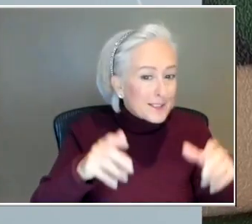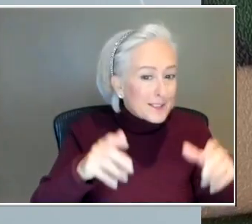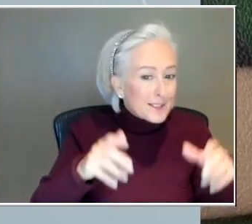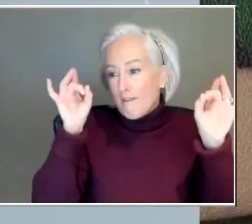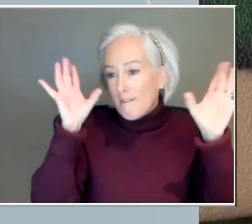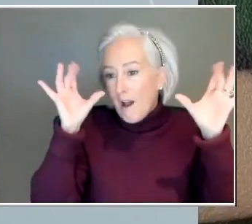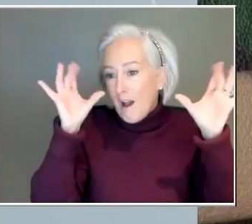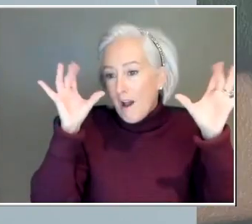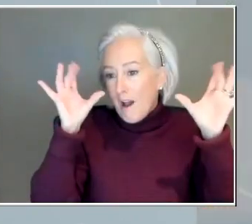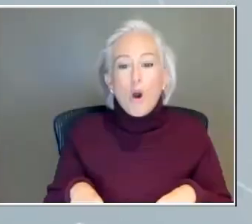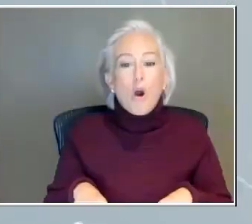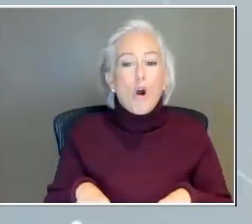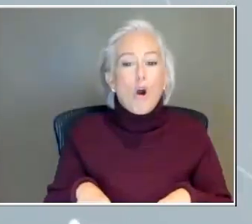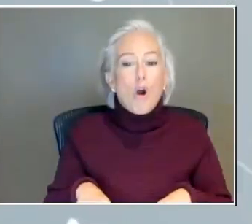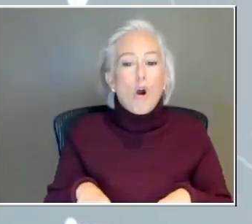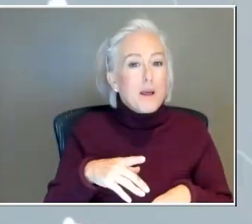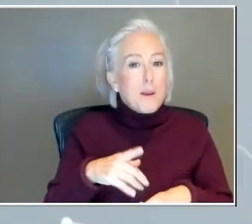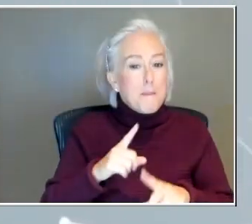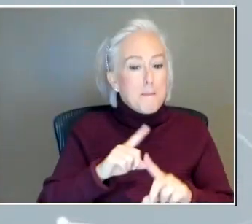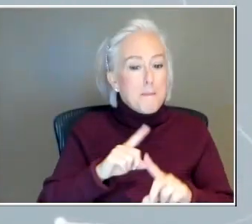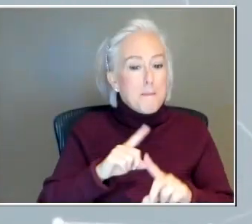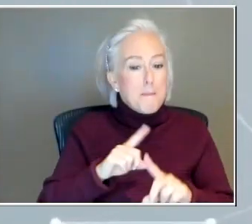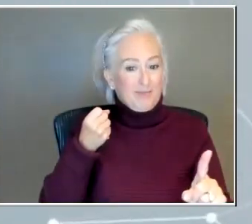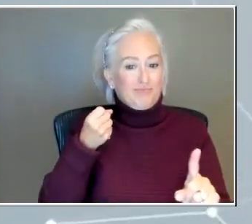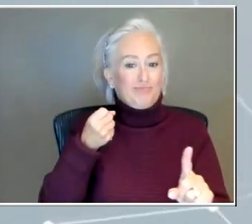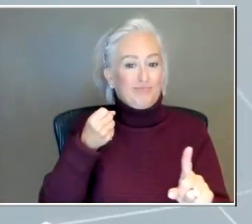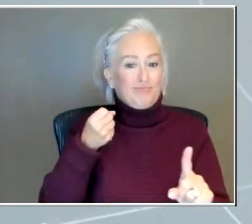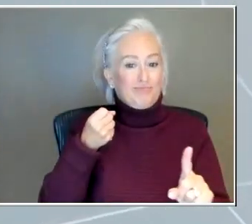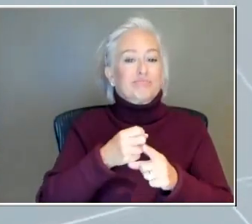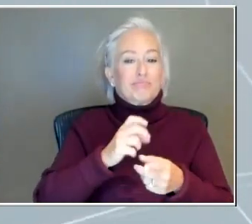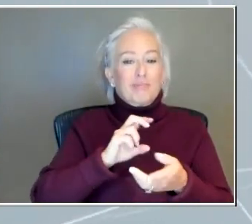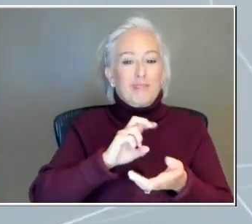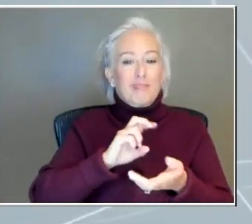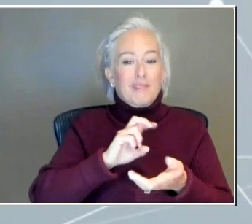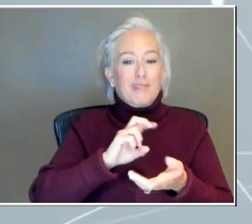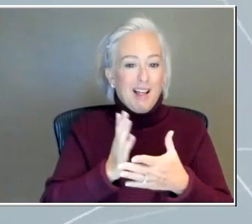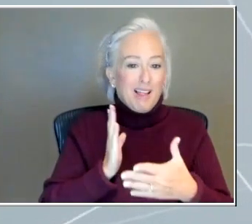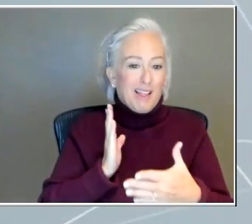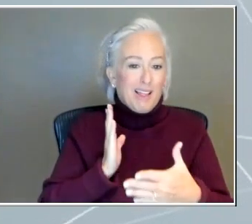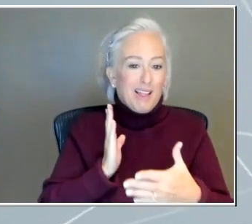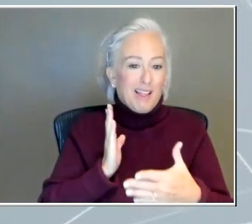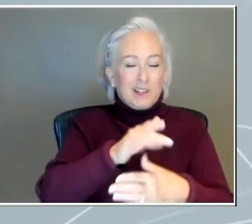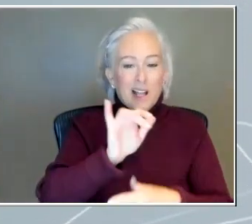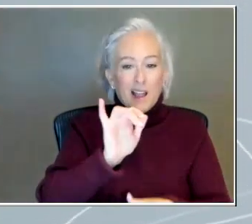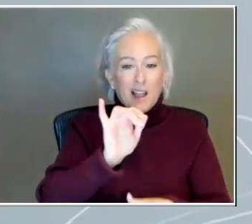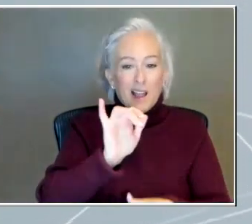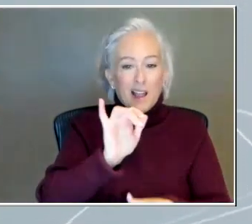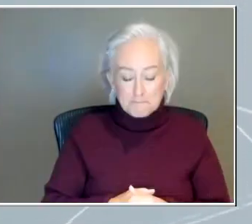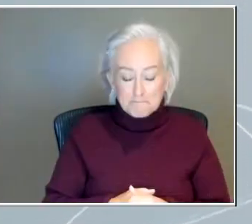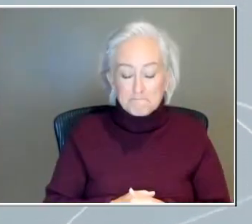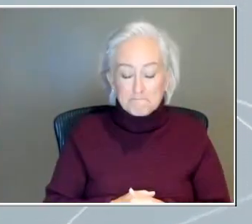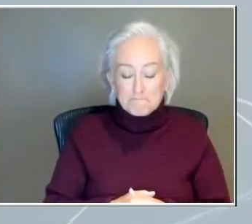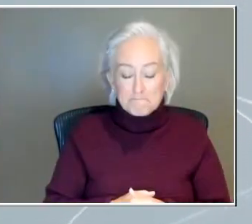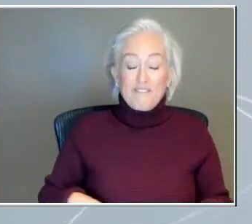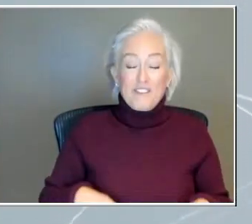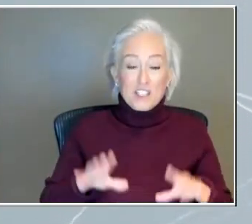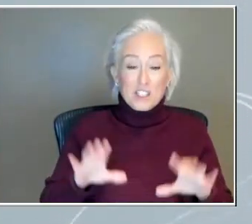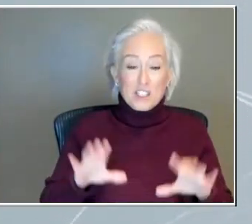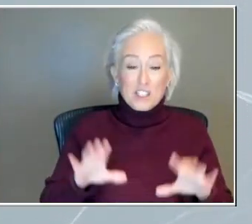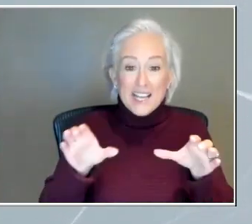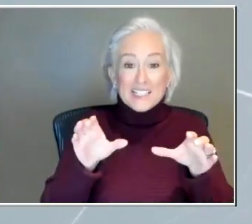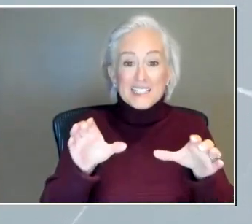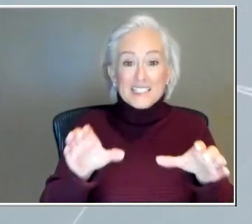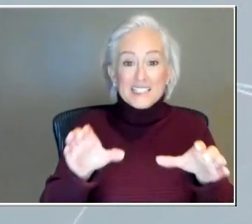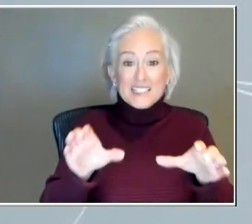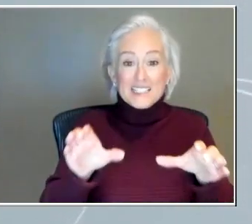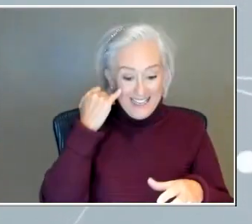got in the way. How so? How did that limit you? Being a very physical activity, it's why I would have a seizure in the middle of a game